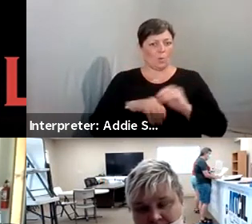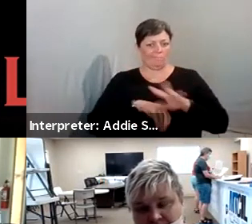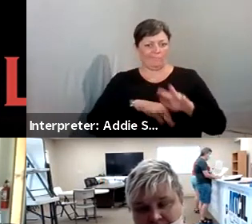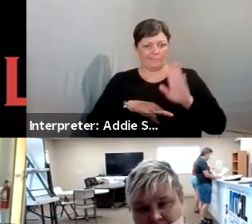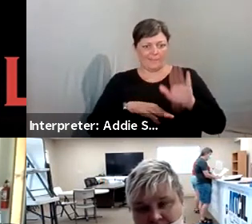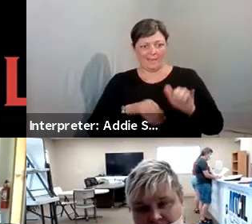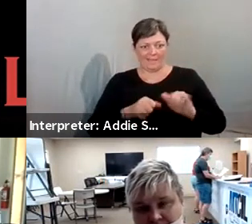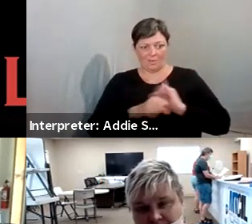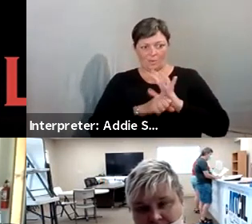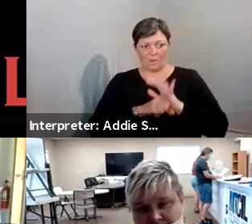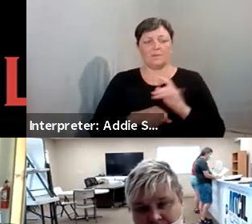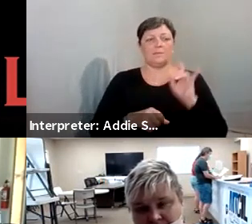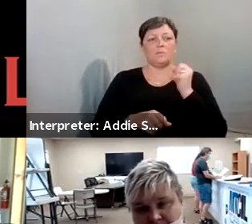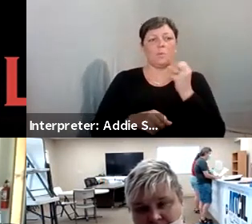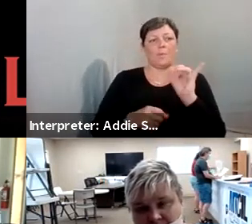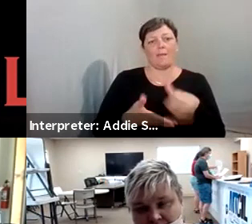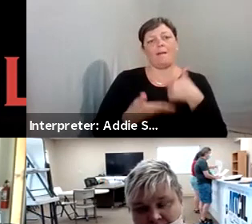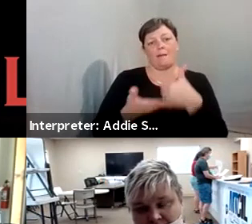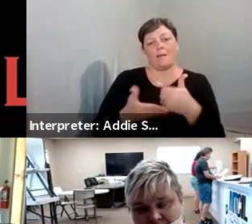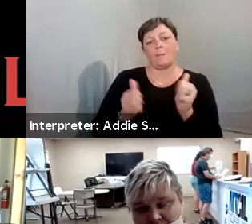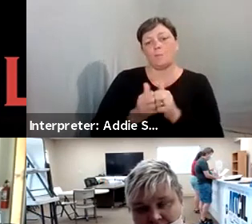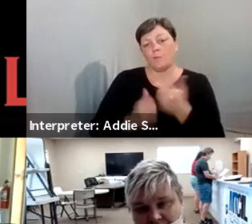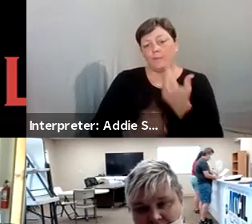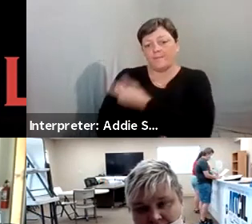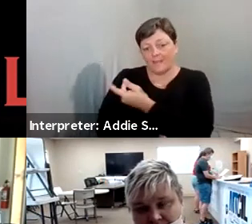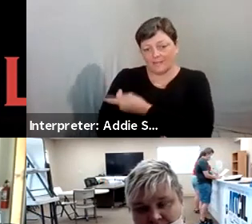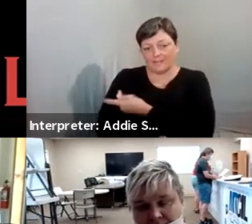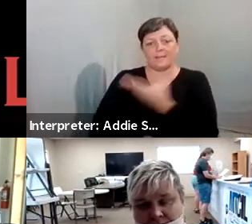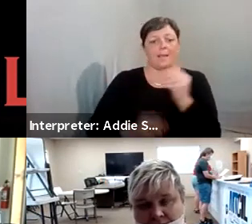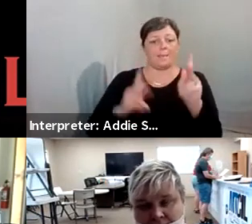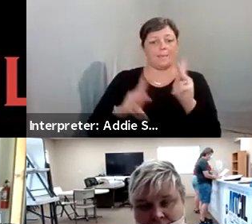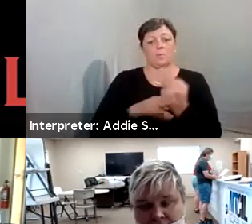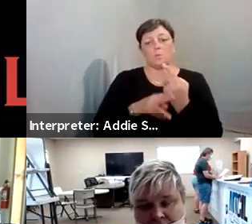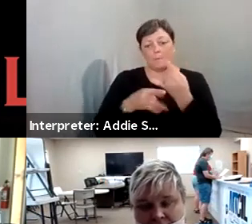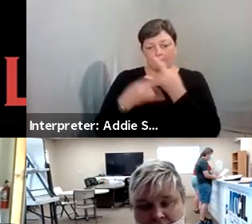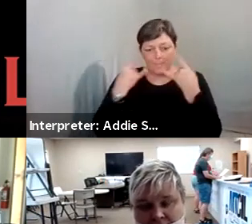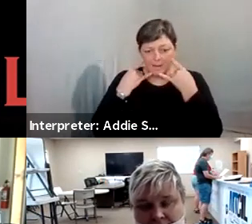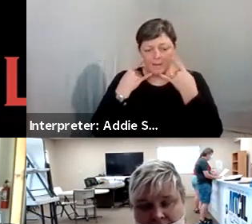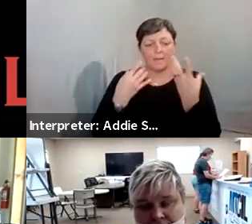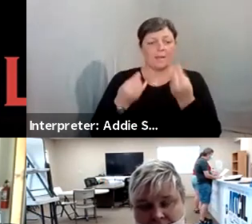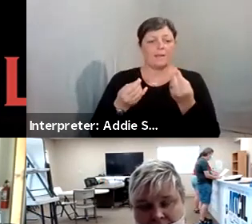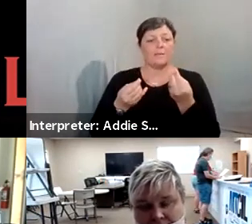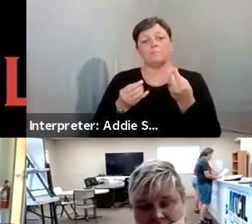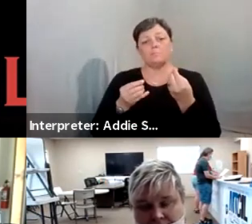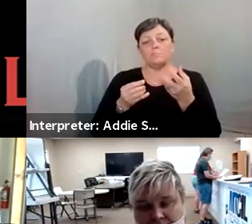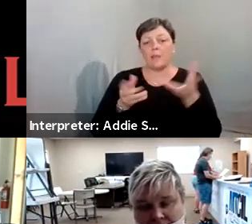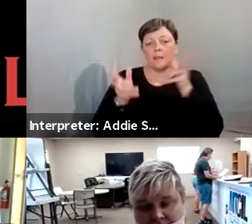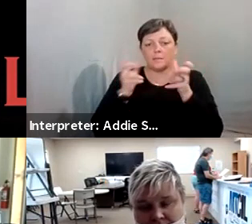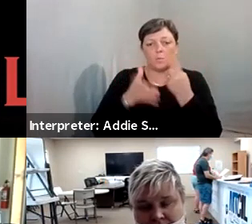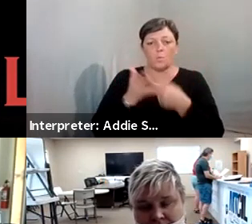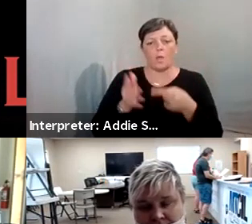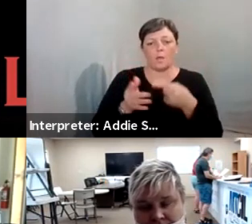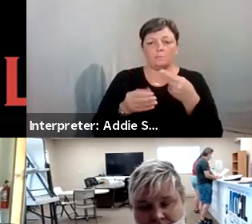that's helped with vaccines and with people wearing masks and doing what's asked of them. But